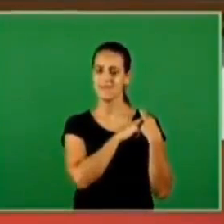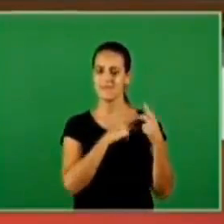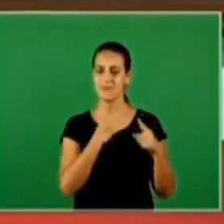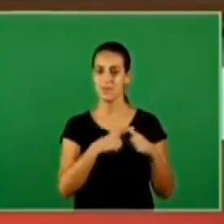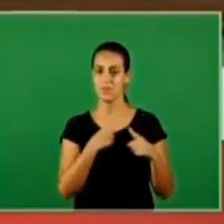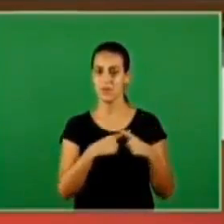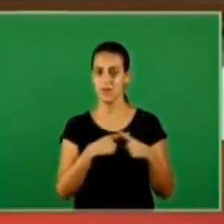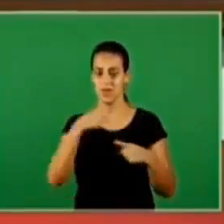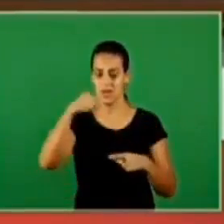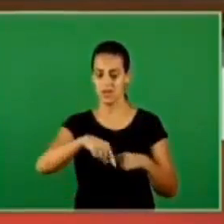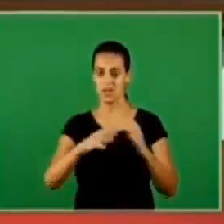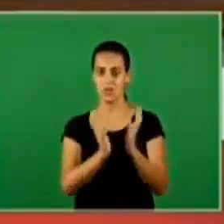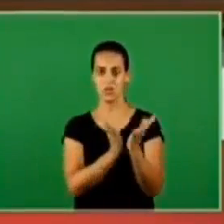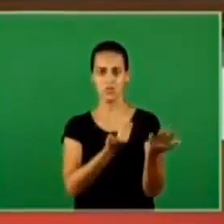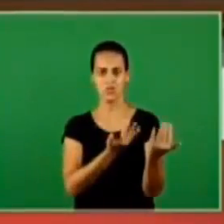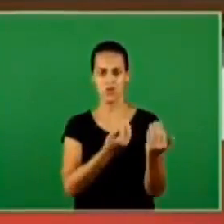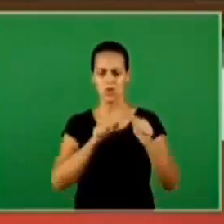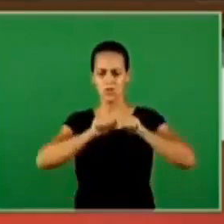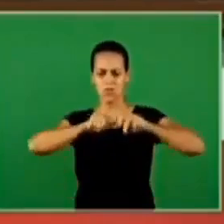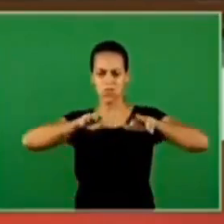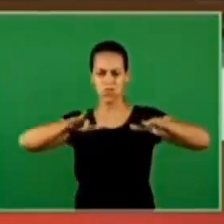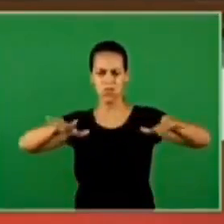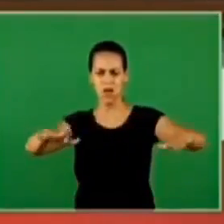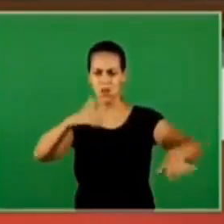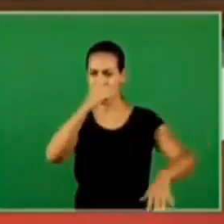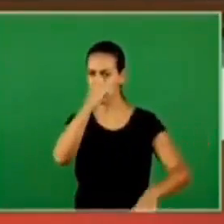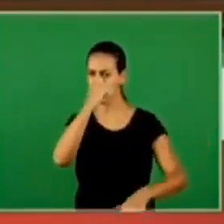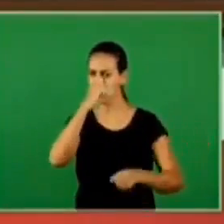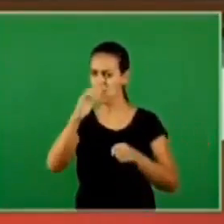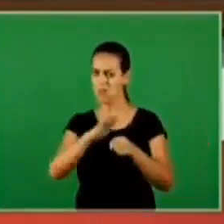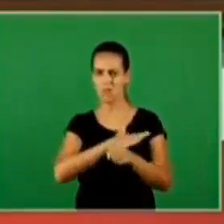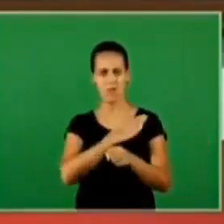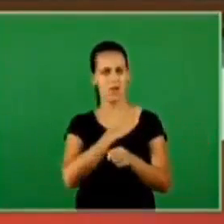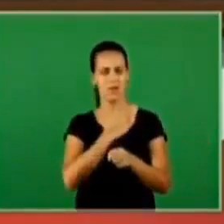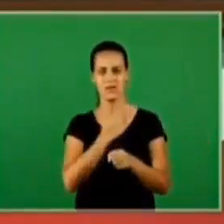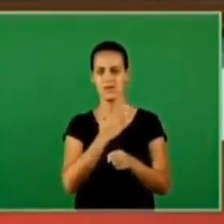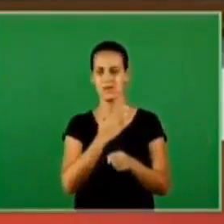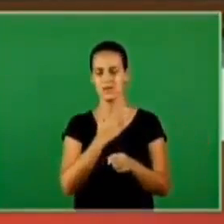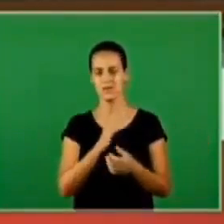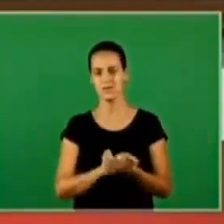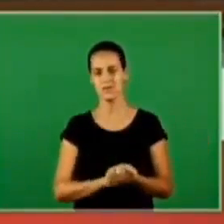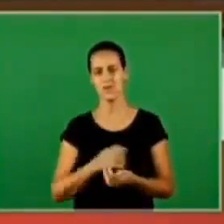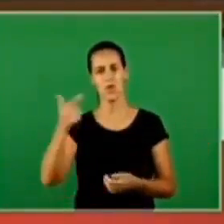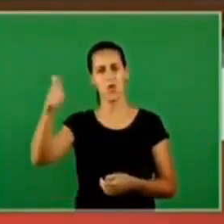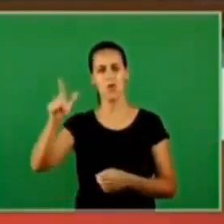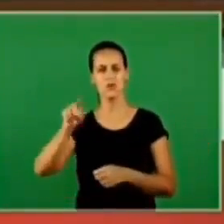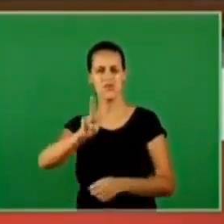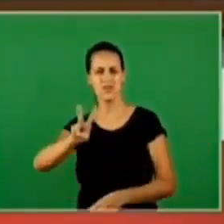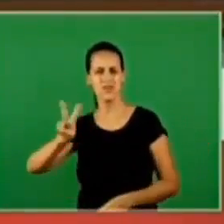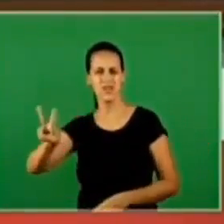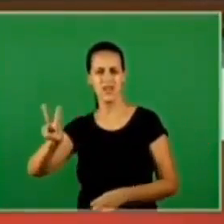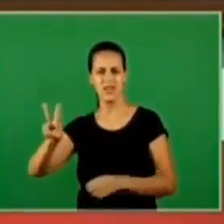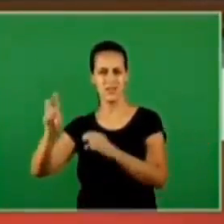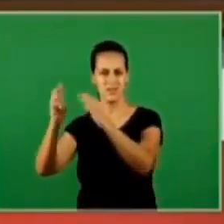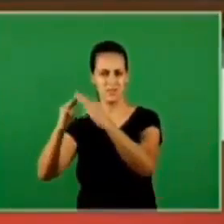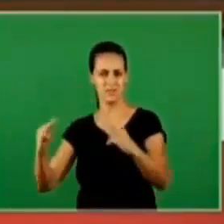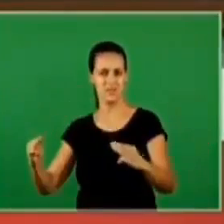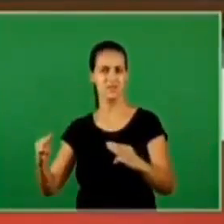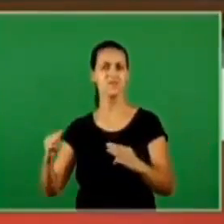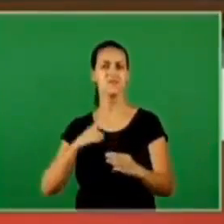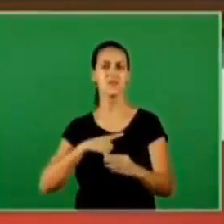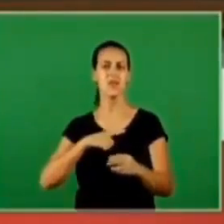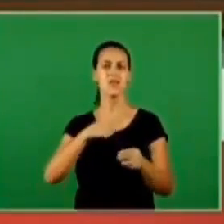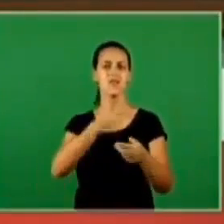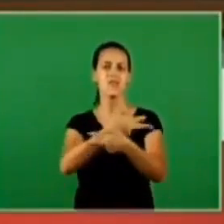another responsibility, because the group is greater, at least compared to other regions. Well, Vila Velha